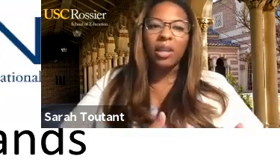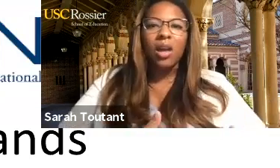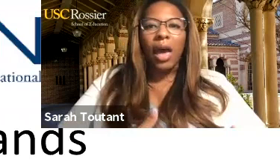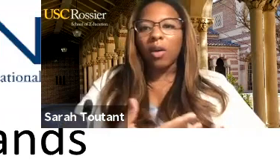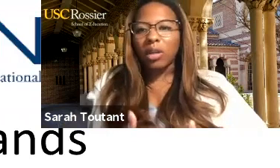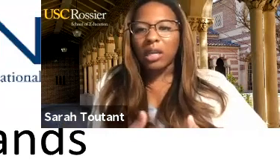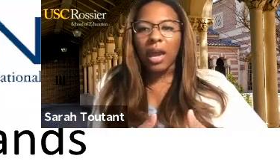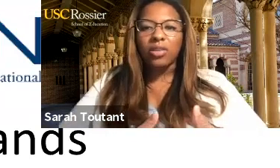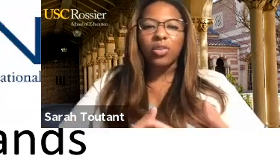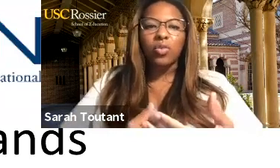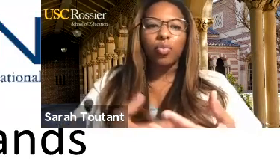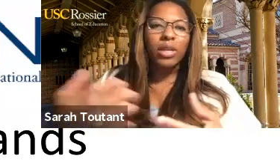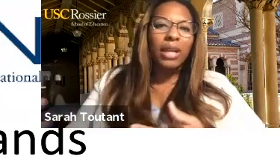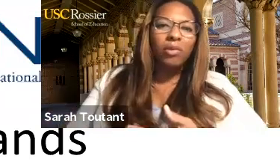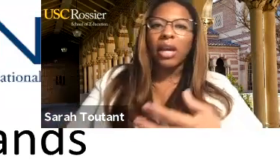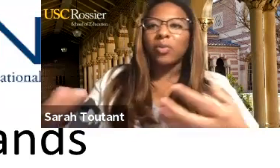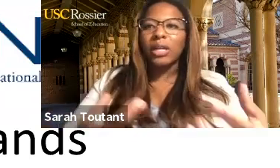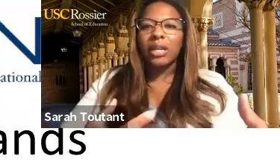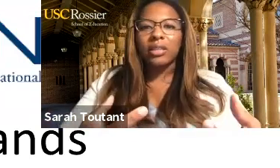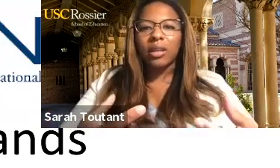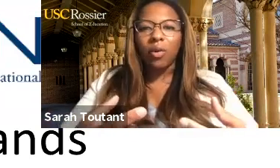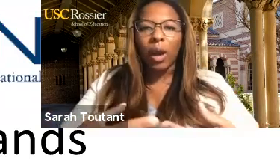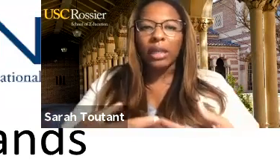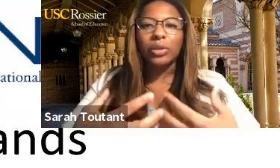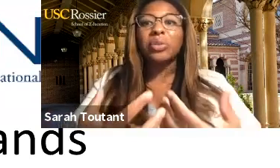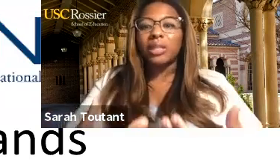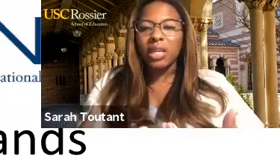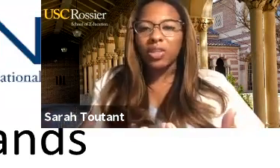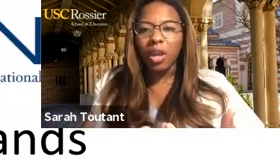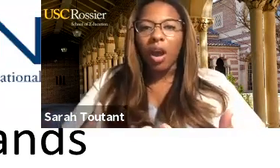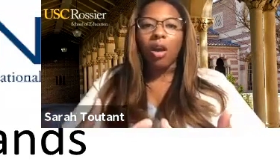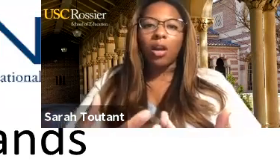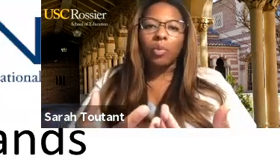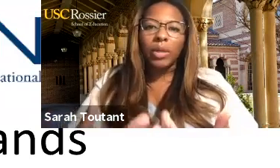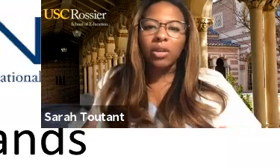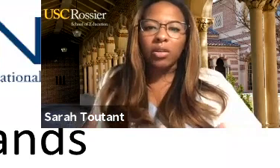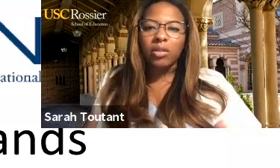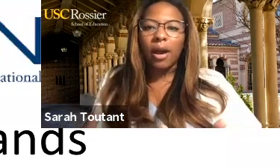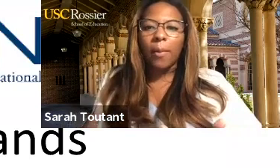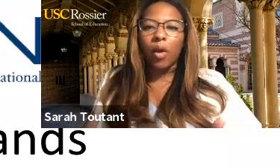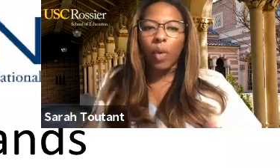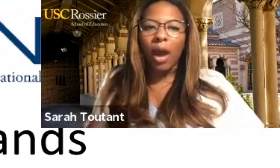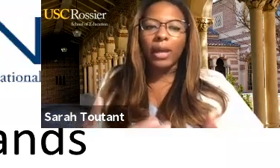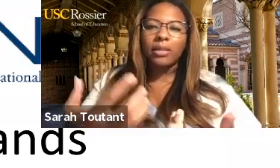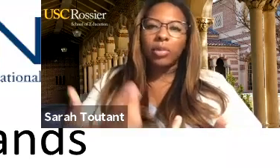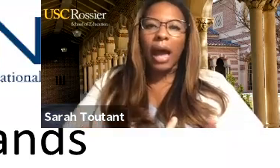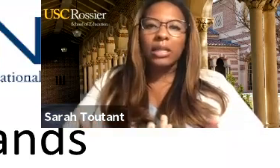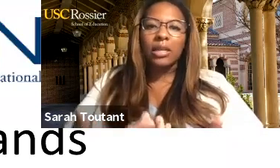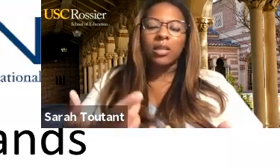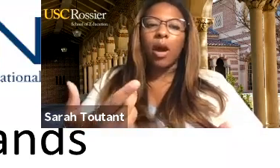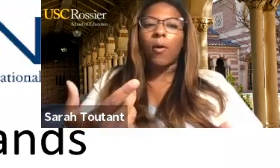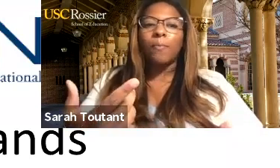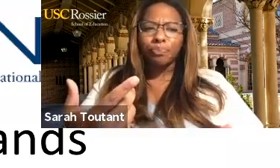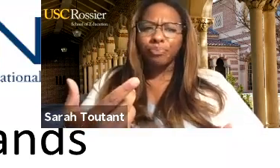explain equity and to bring in outside readings and quite literally teach our peers around